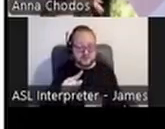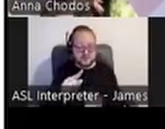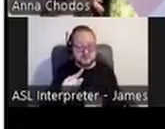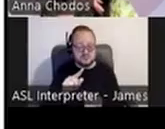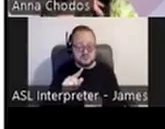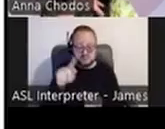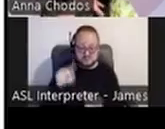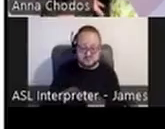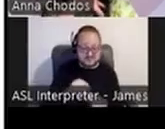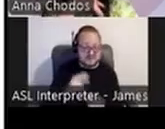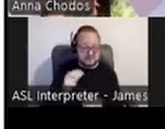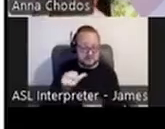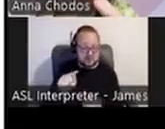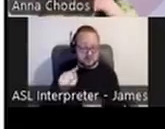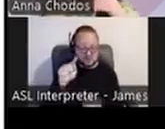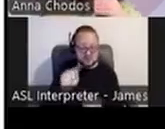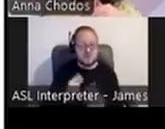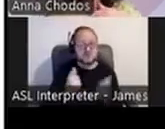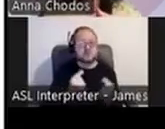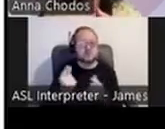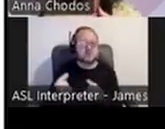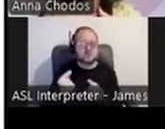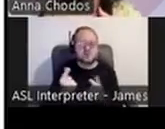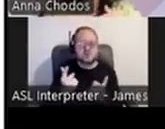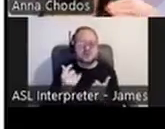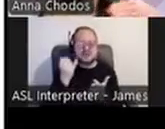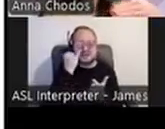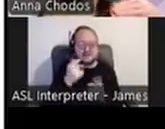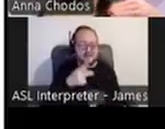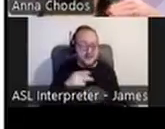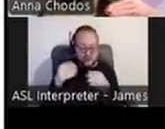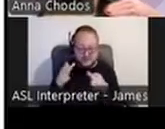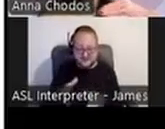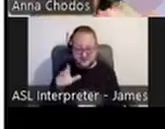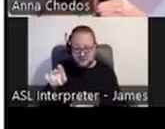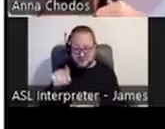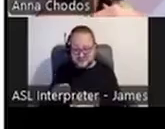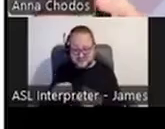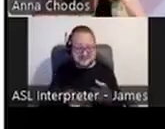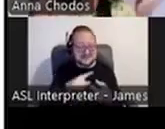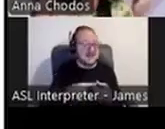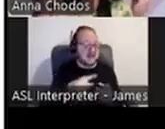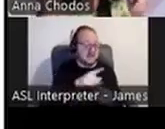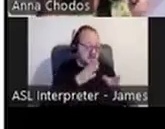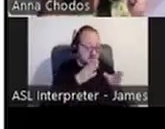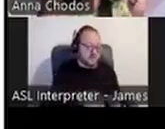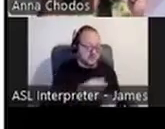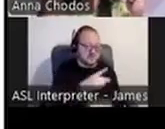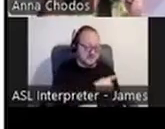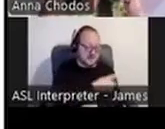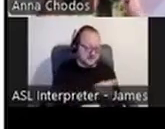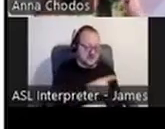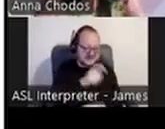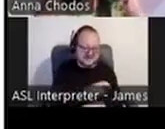like the caregiver's needs and the person's needs are really not matched. Okay, so for example, we see all the time